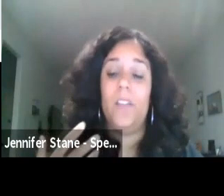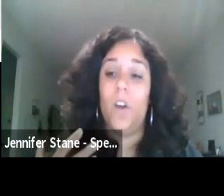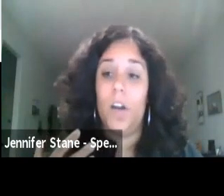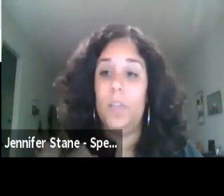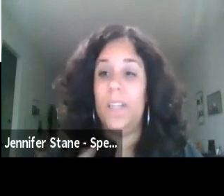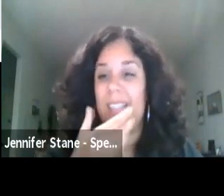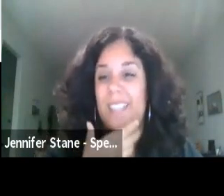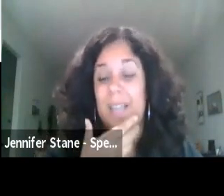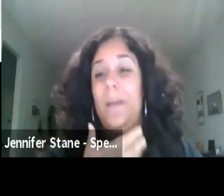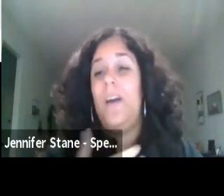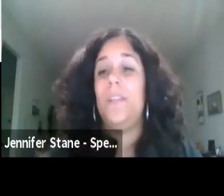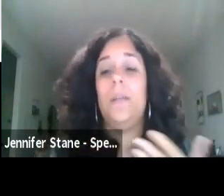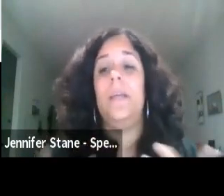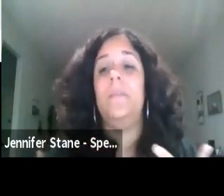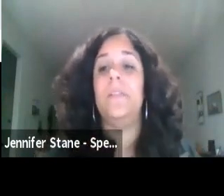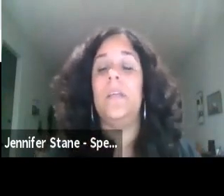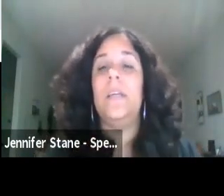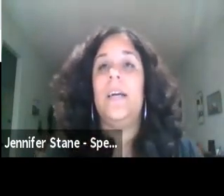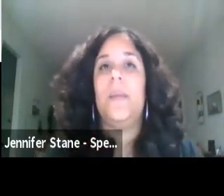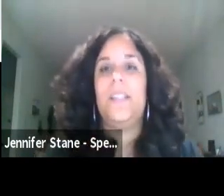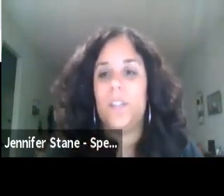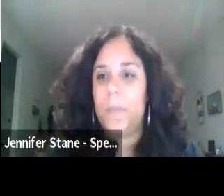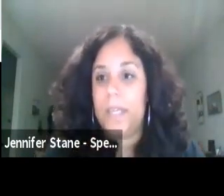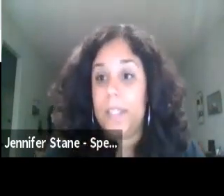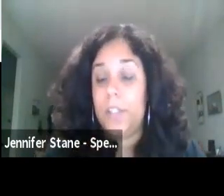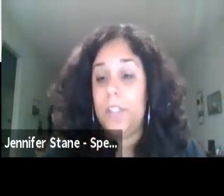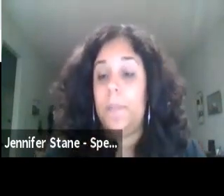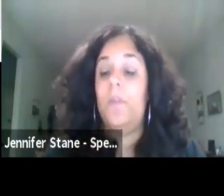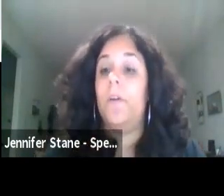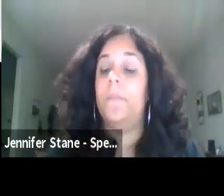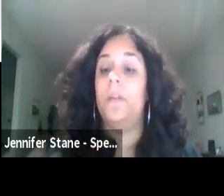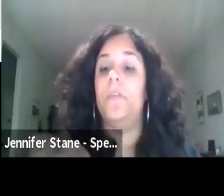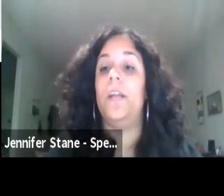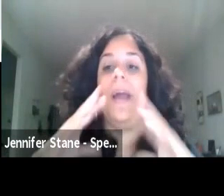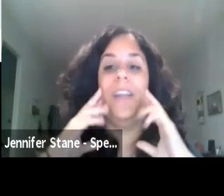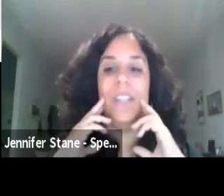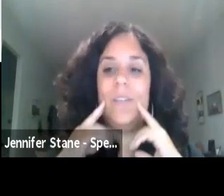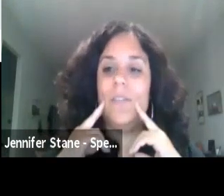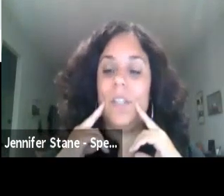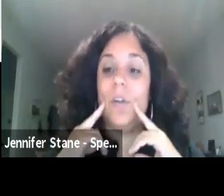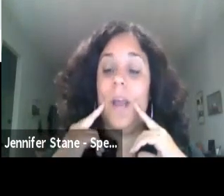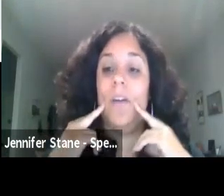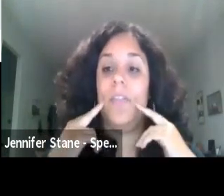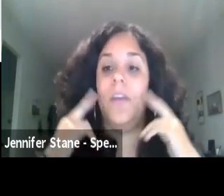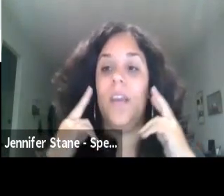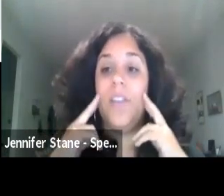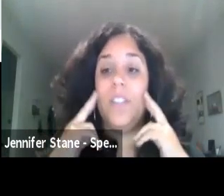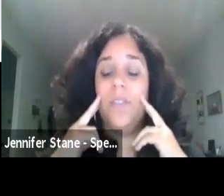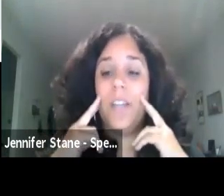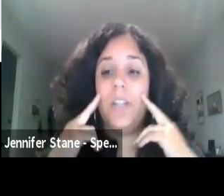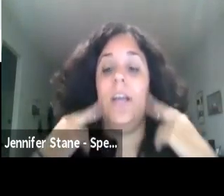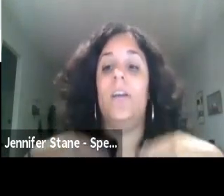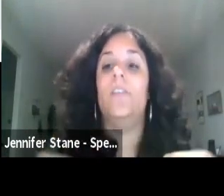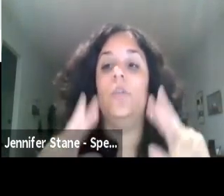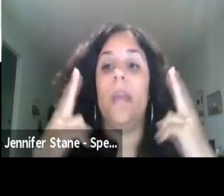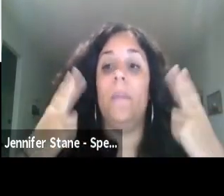about that large, but it's inside the mouth, and sometimes it's a little bit easier to skip over. But if you can imagine, if it's in your mouth and there's